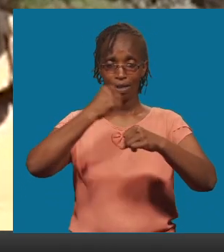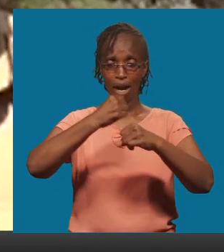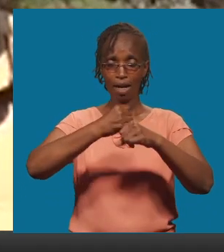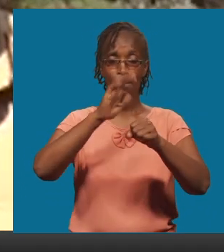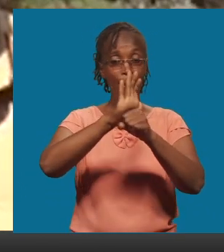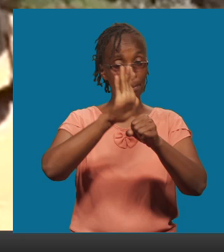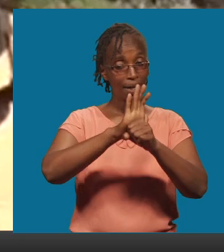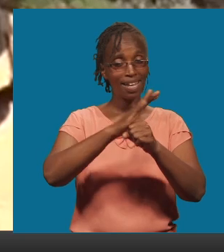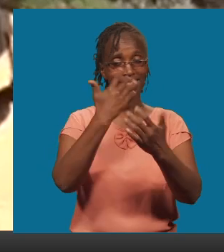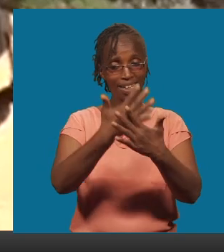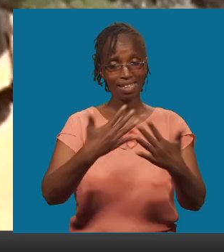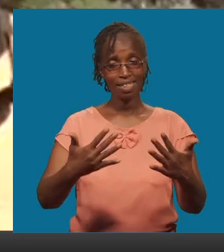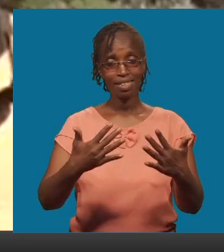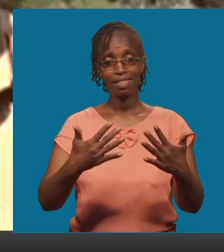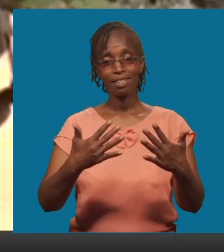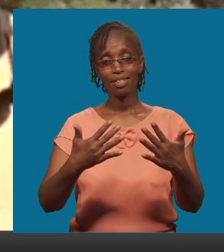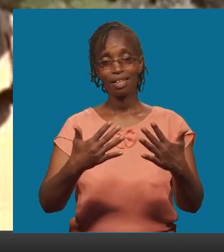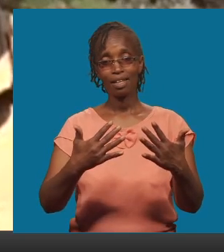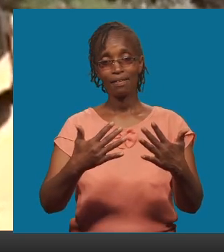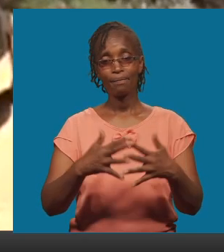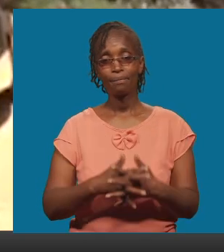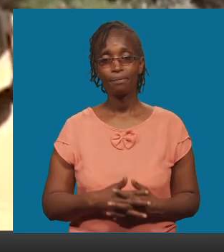done quite a number of operations to flush out these militants.